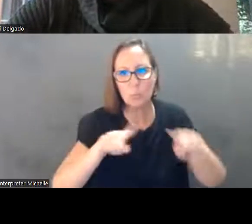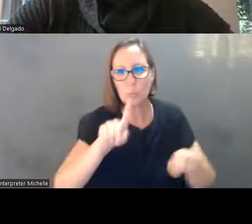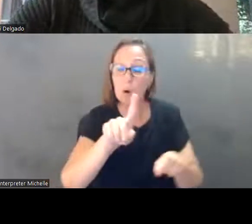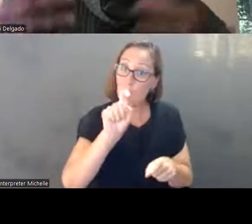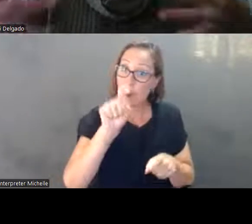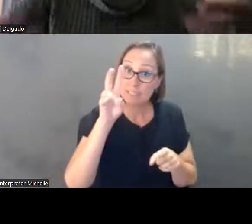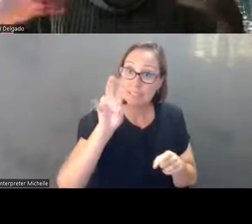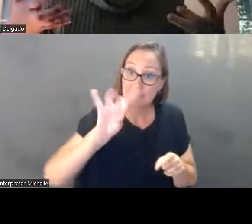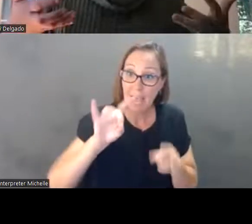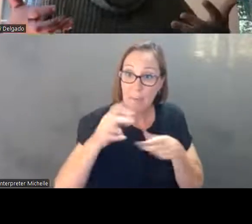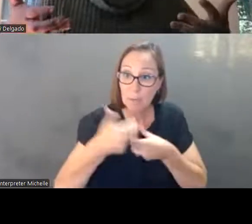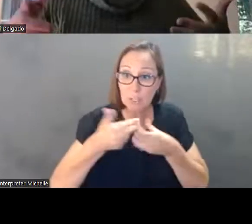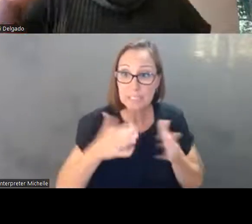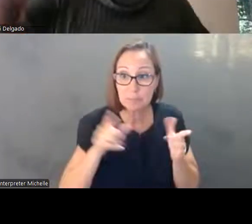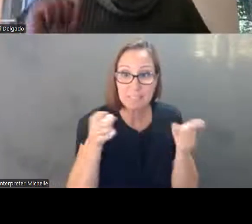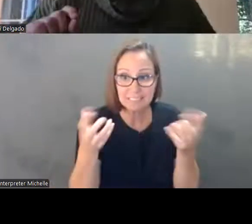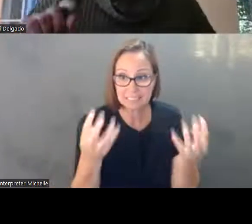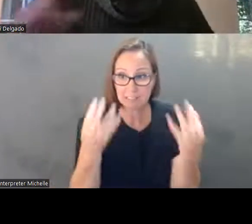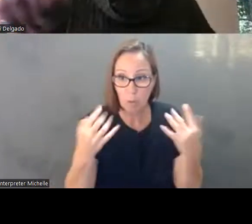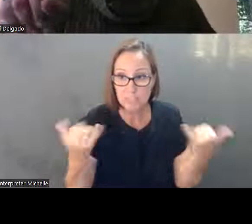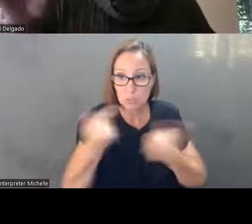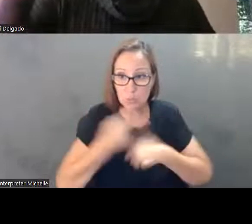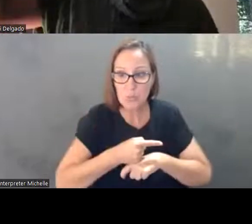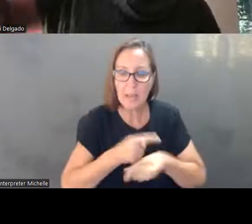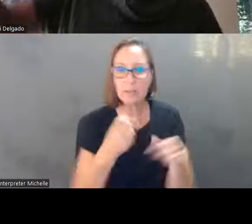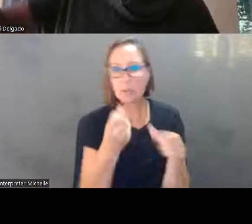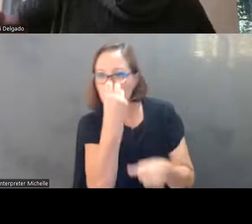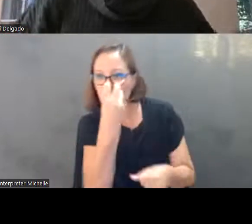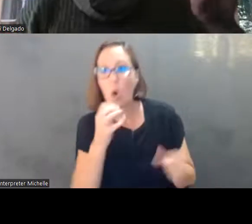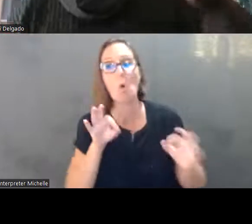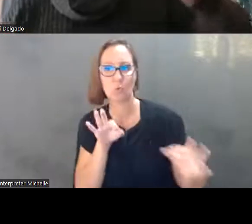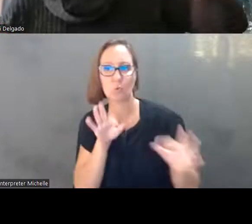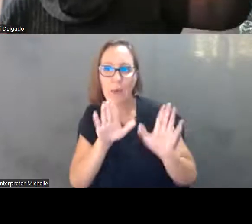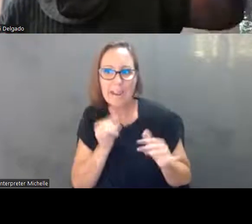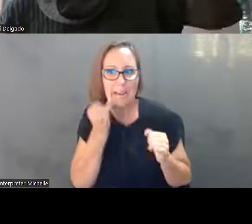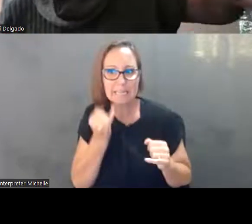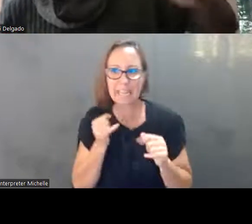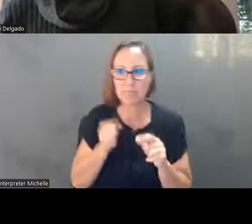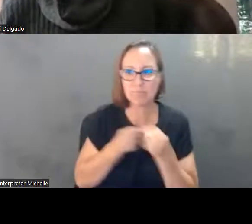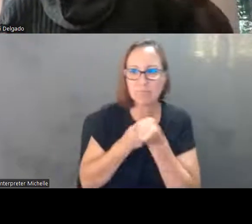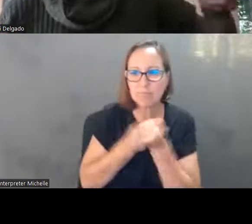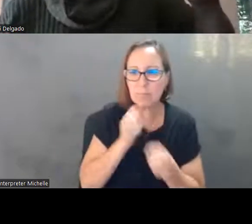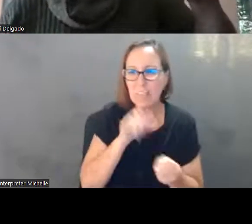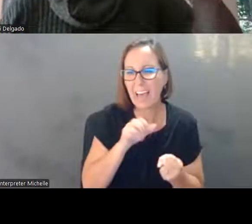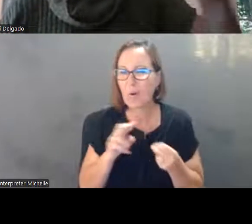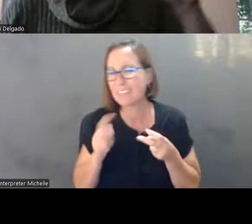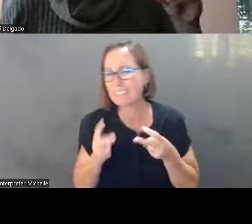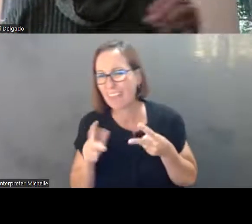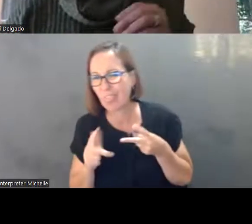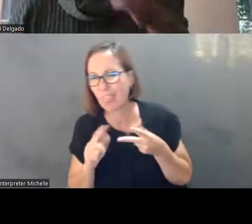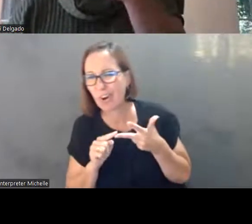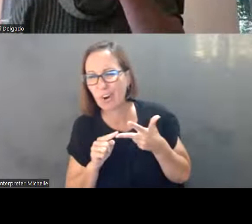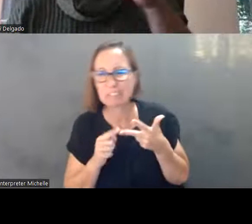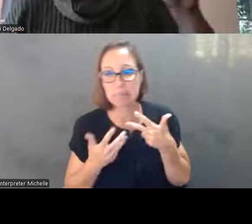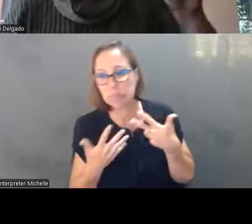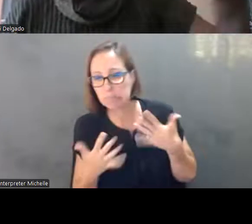call today, to tell us, hey, that's a great idea. Let's double down on that effort. And that second or third thing you mentioned, in my